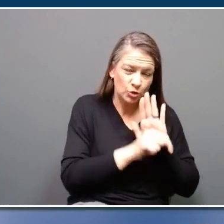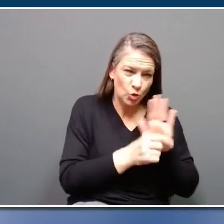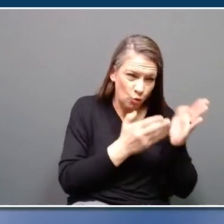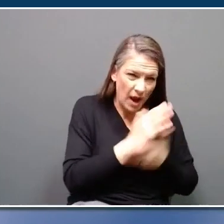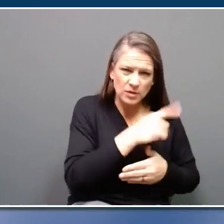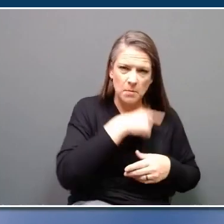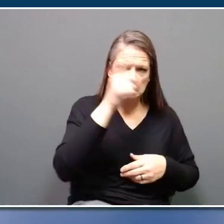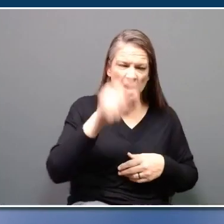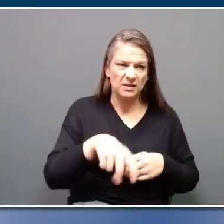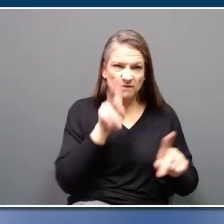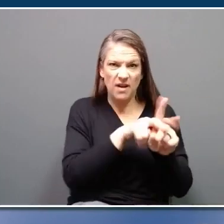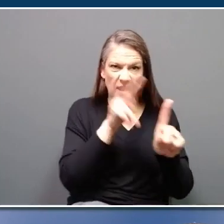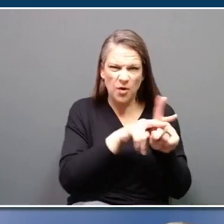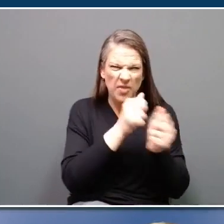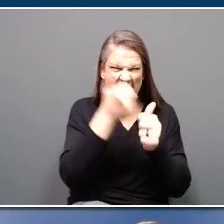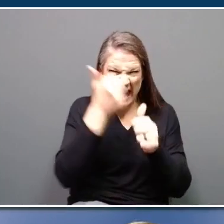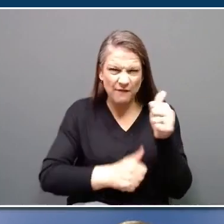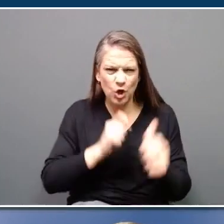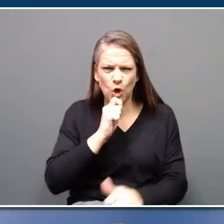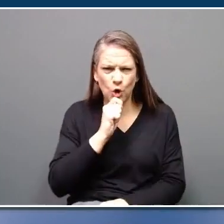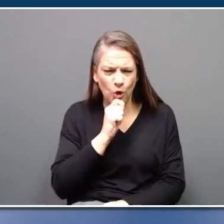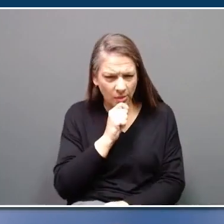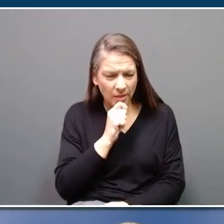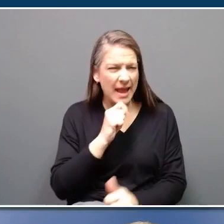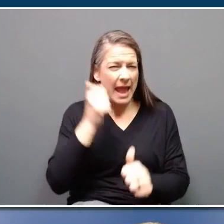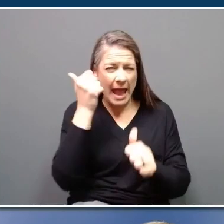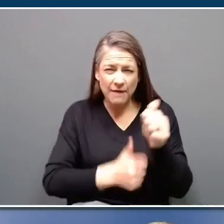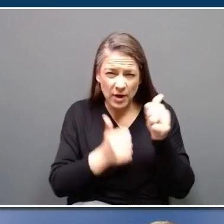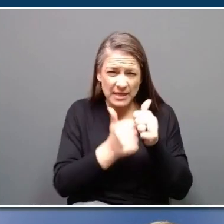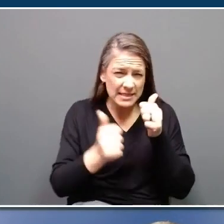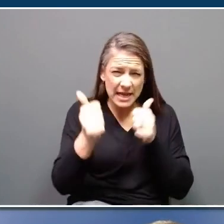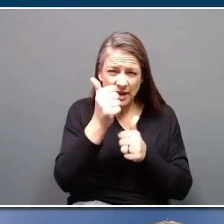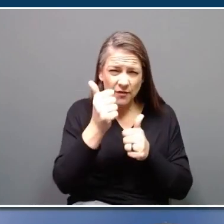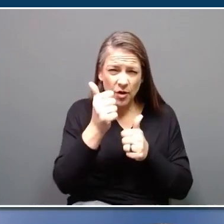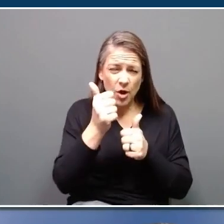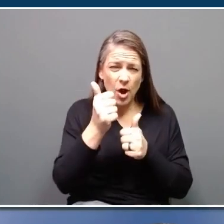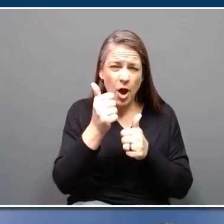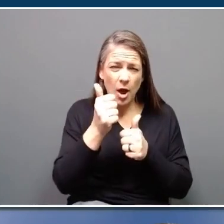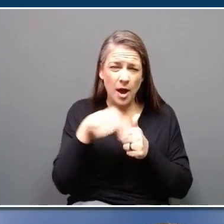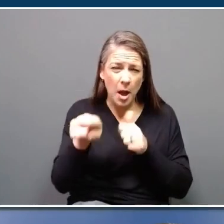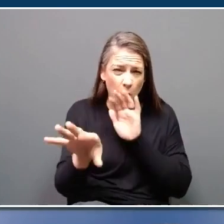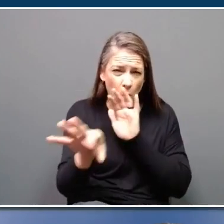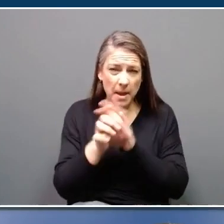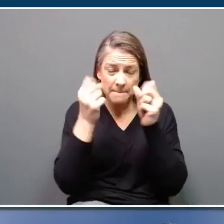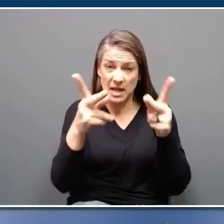issued in the Commonwealth. It's every single executive branch appointment. It's a lot of the executive branch positions that we hire on. It's writs